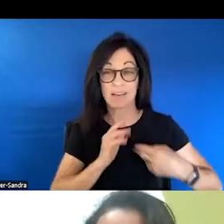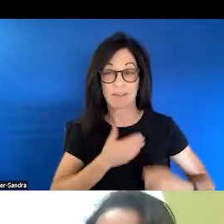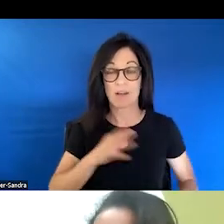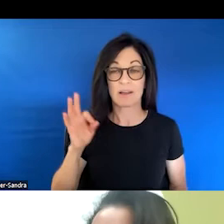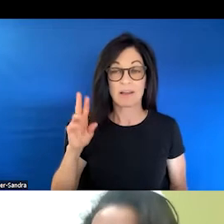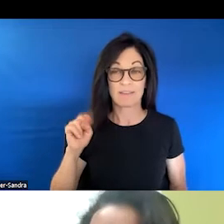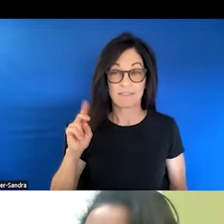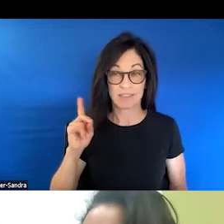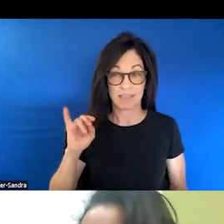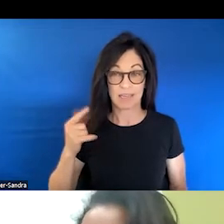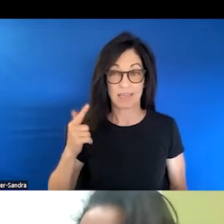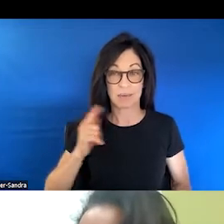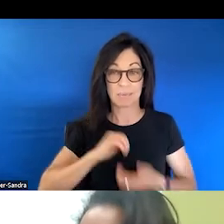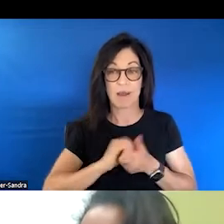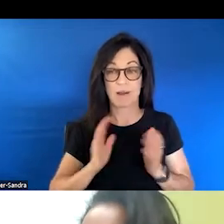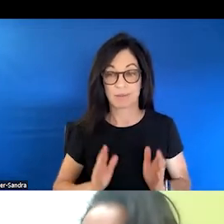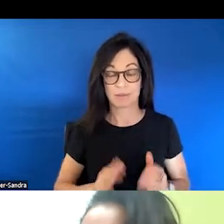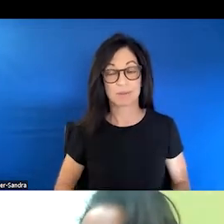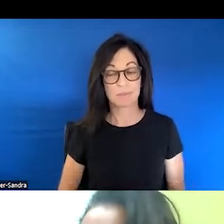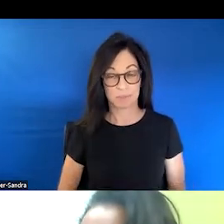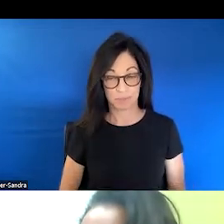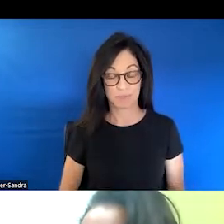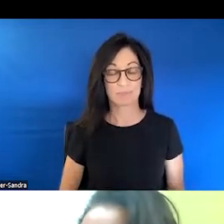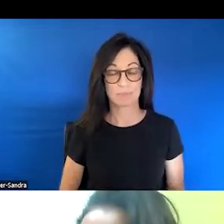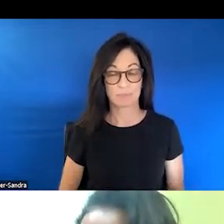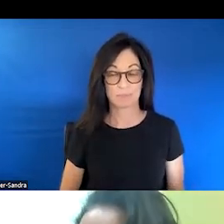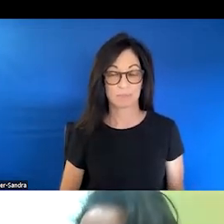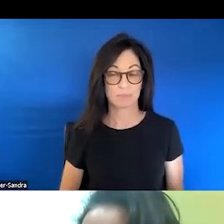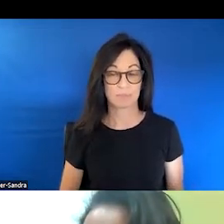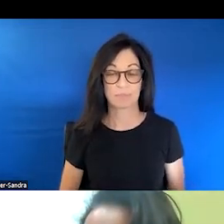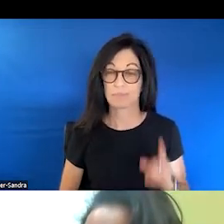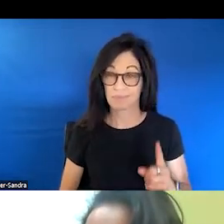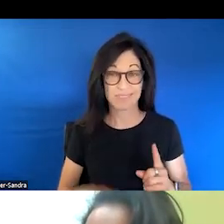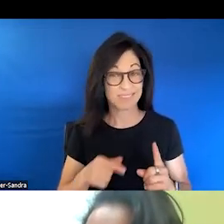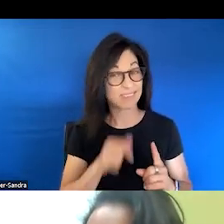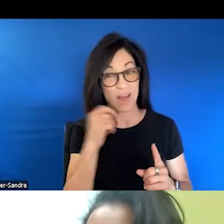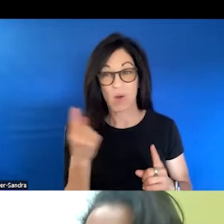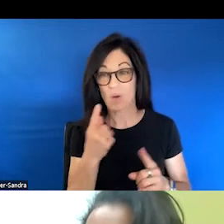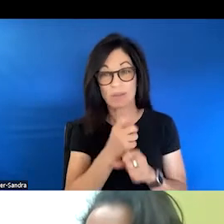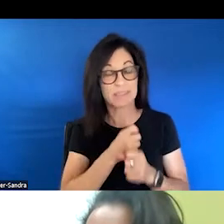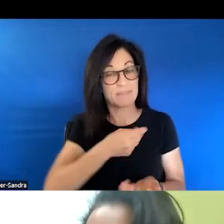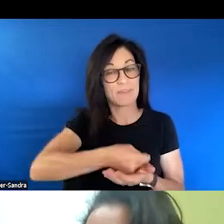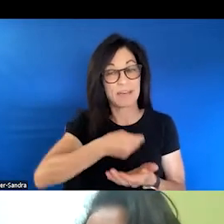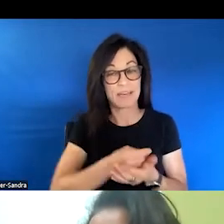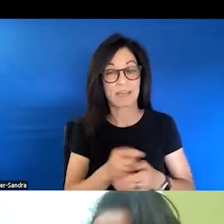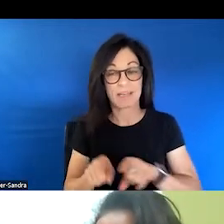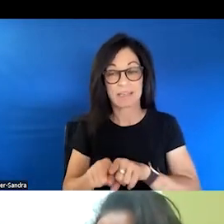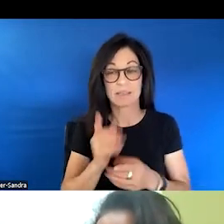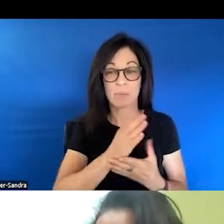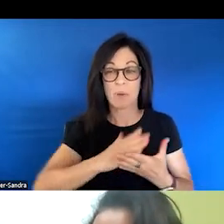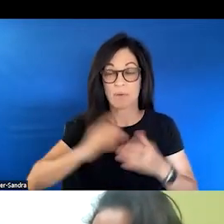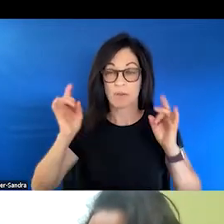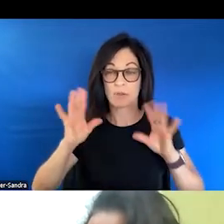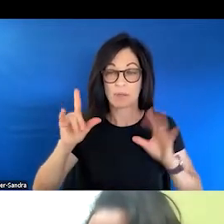partners, because it is not always something that is funded as part of the